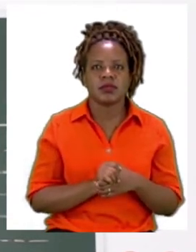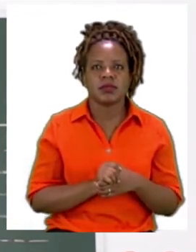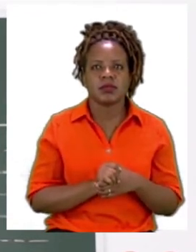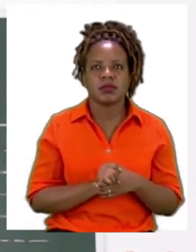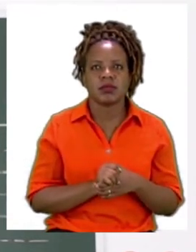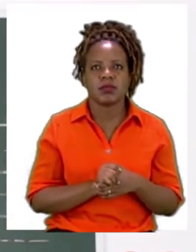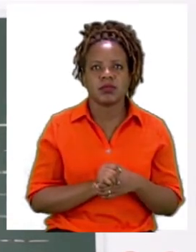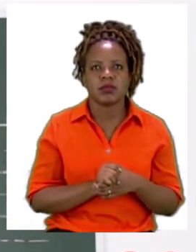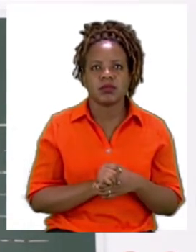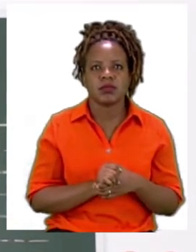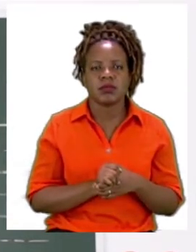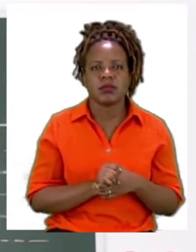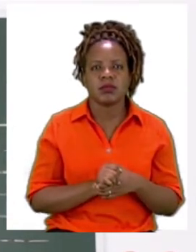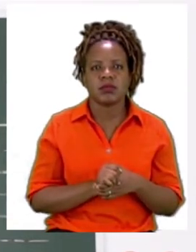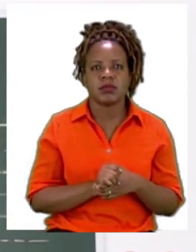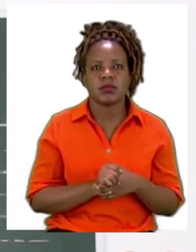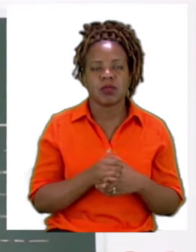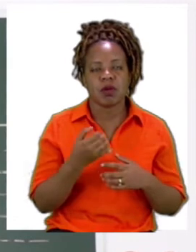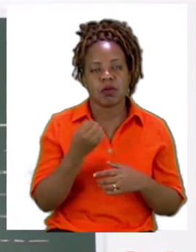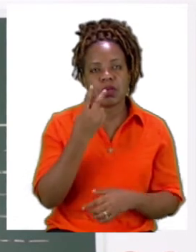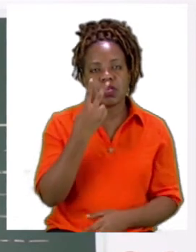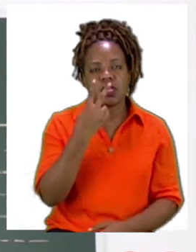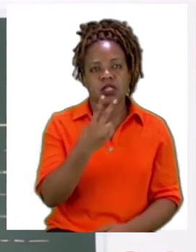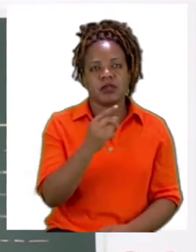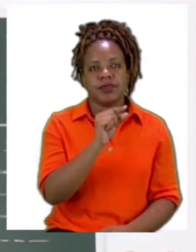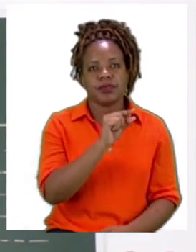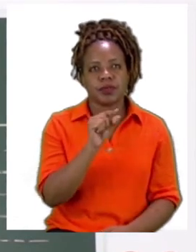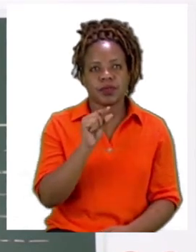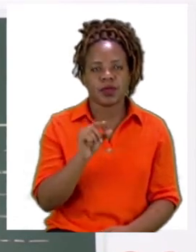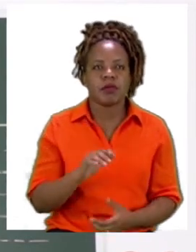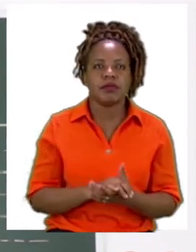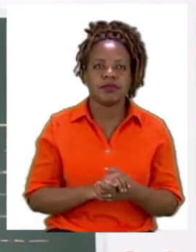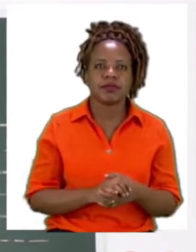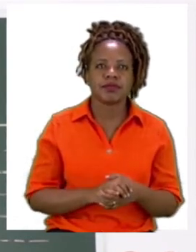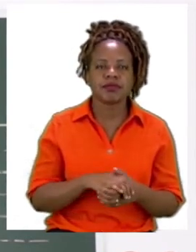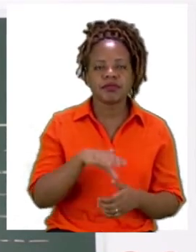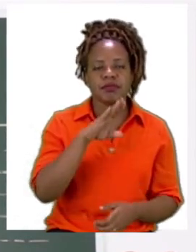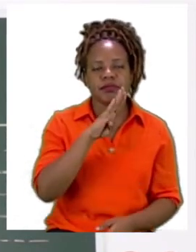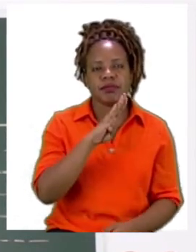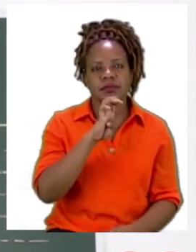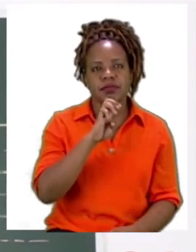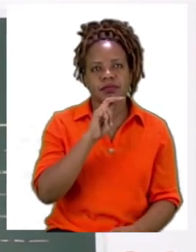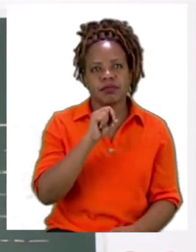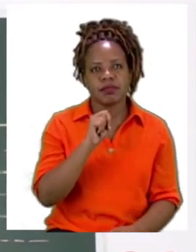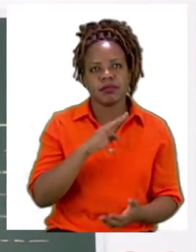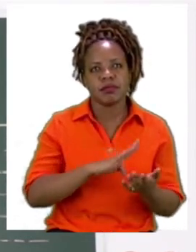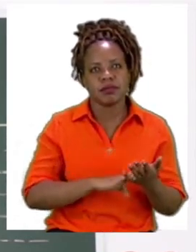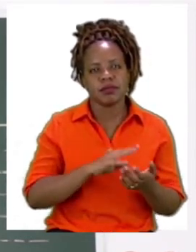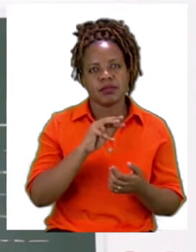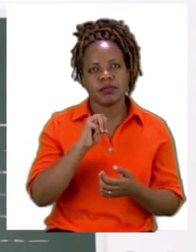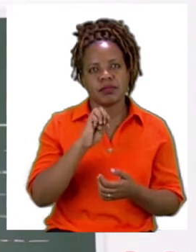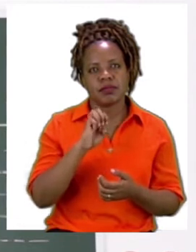And there we have it. Now we have two sentences. Let's read them together. Ben and